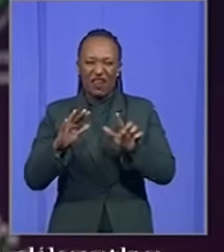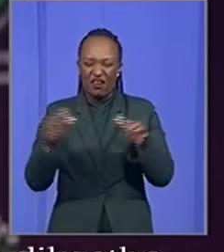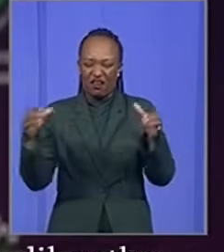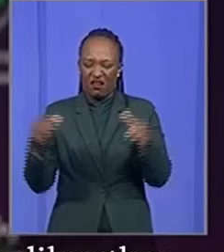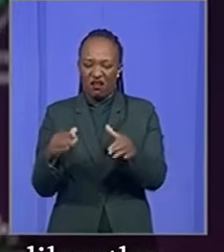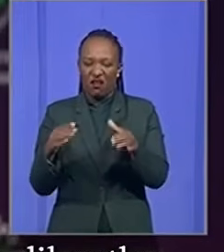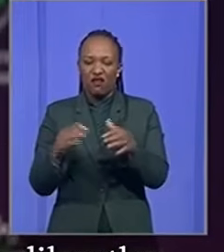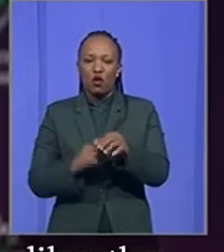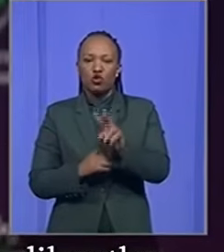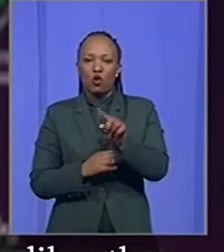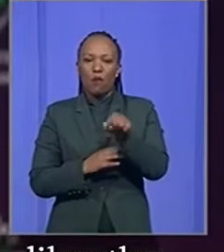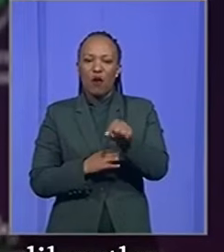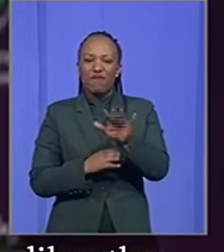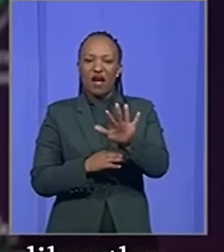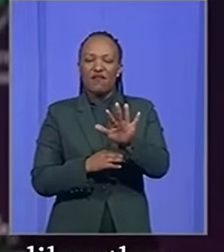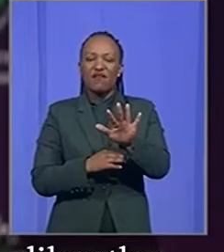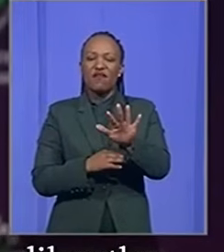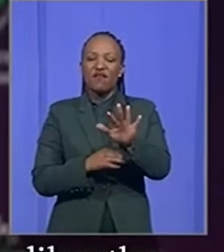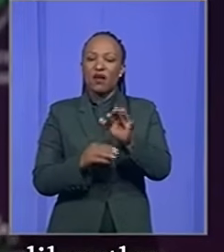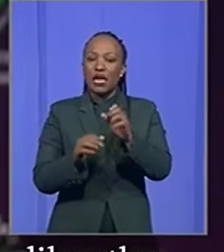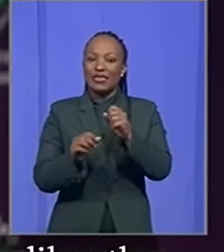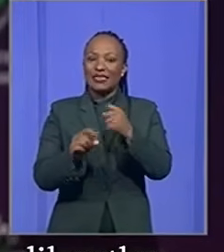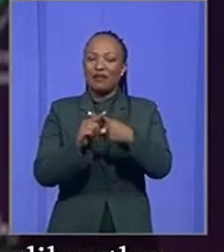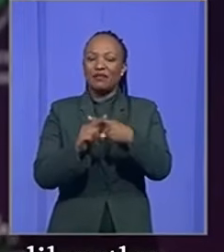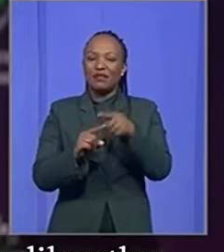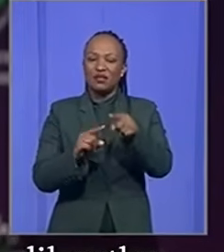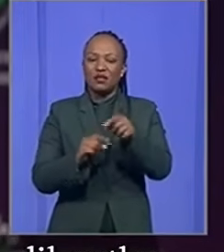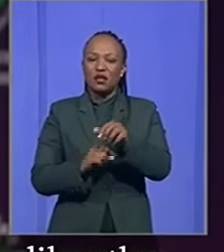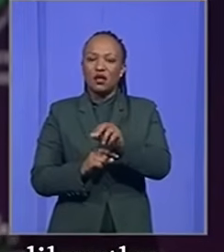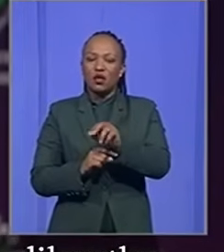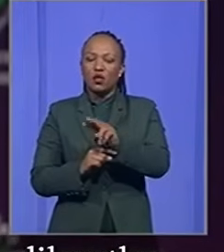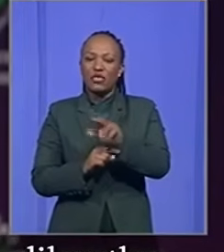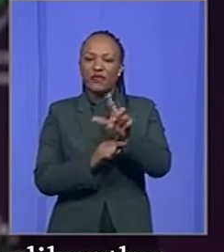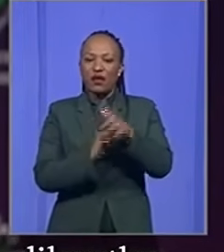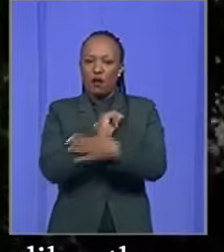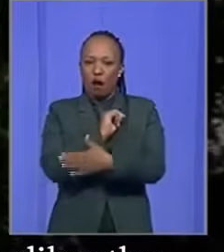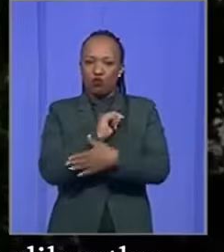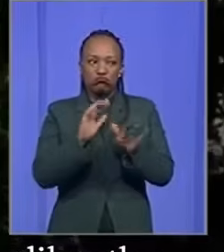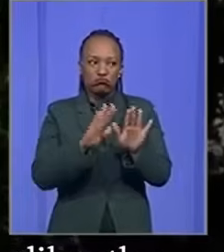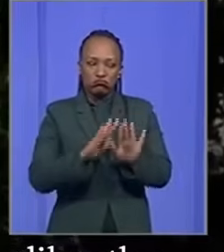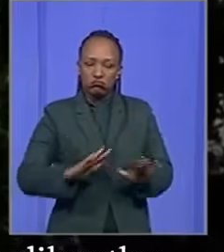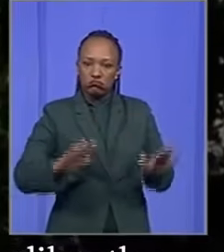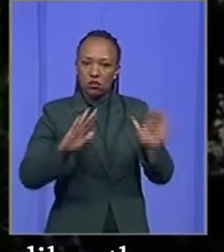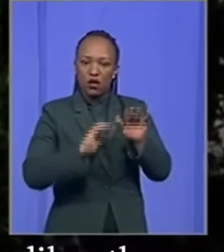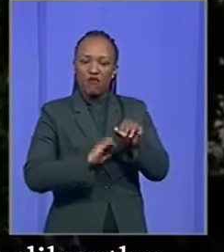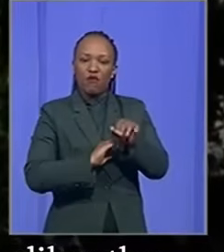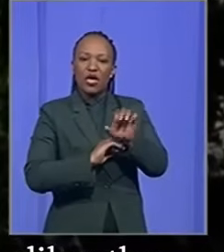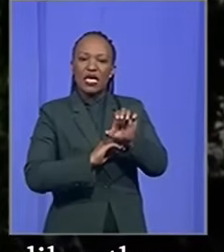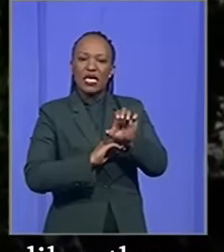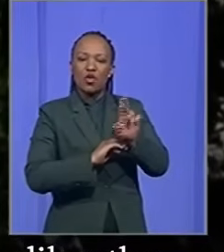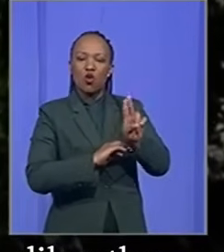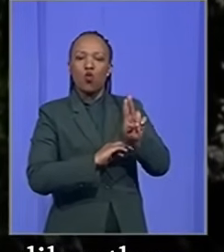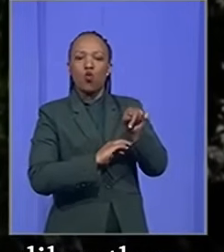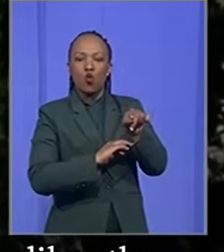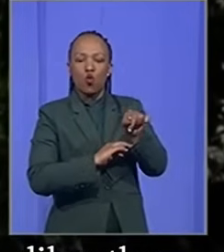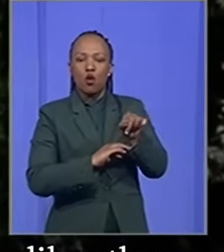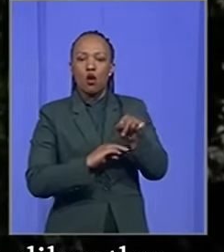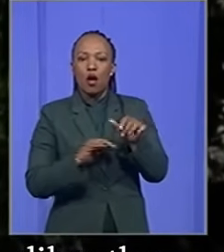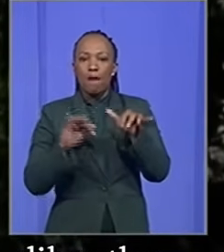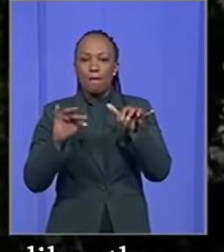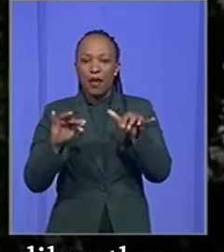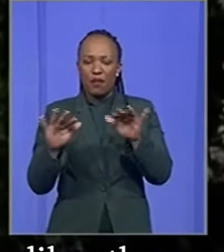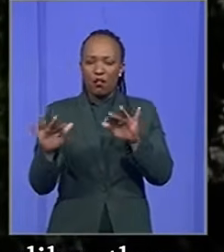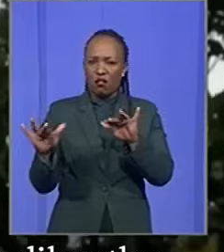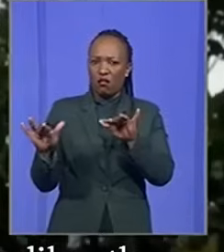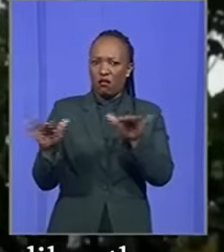it is 2.5 times of the voters of 27 countries in the EU. Batsetedi ba boetse ba lebeletse hore